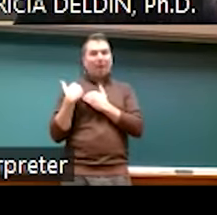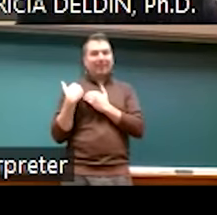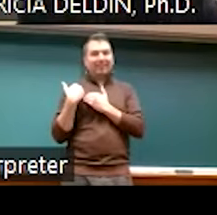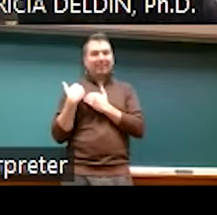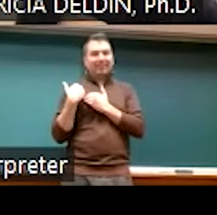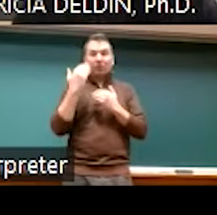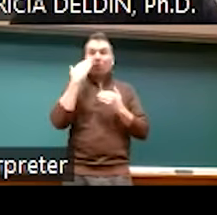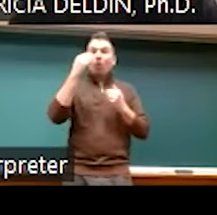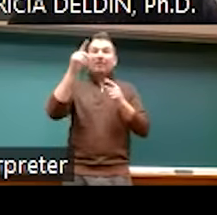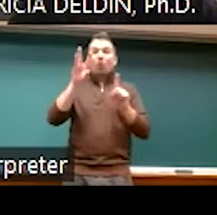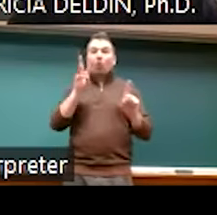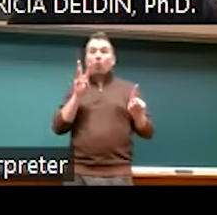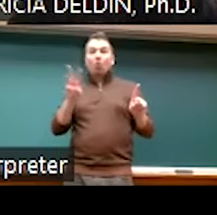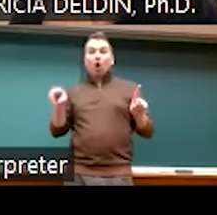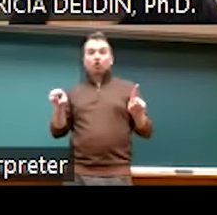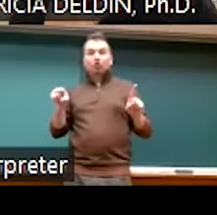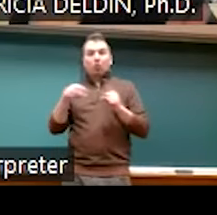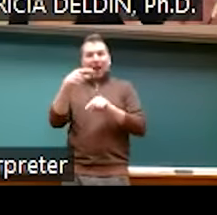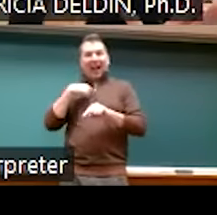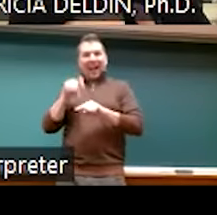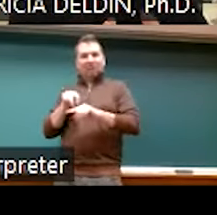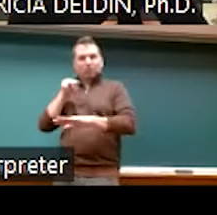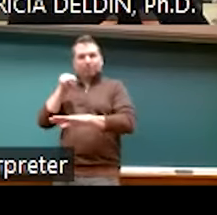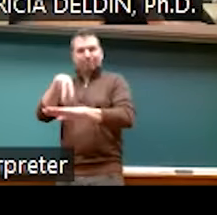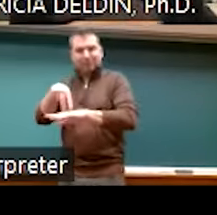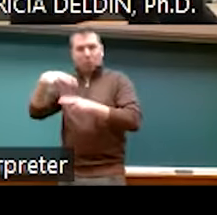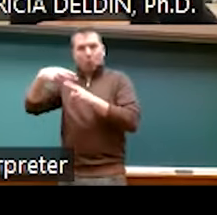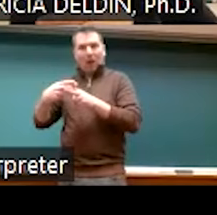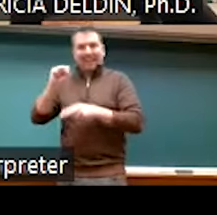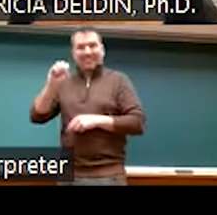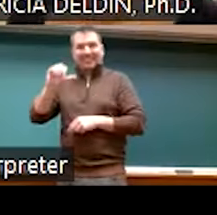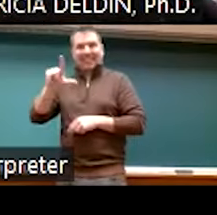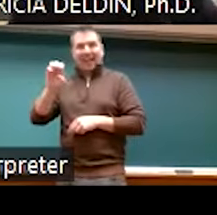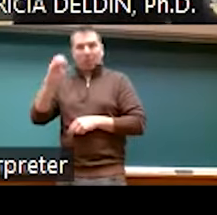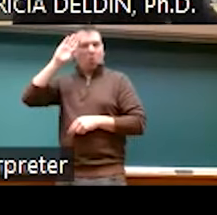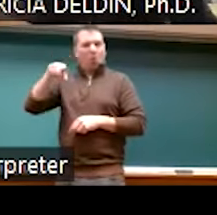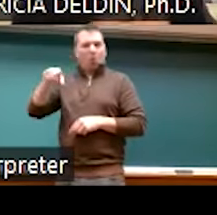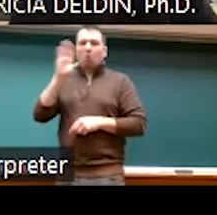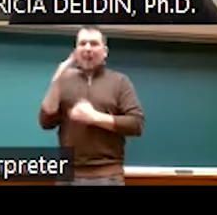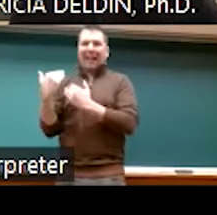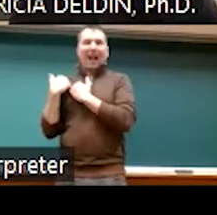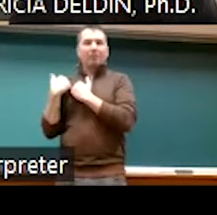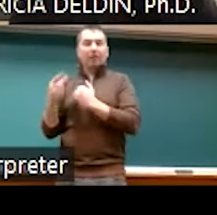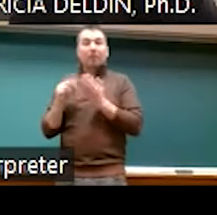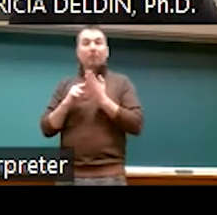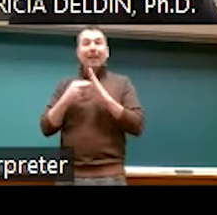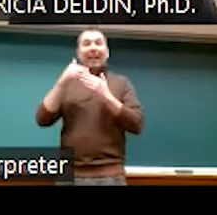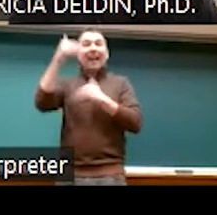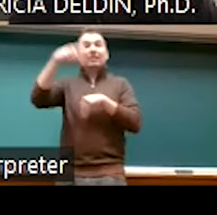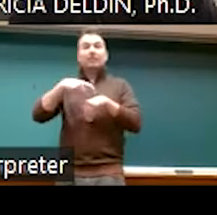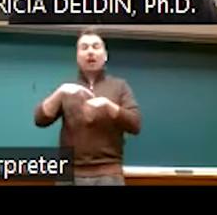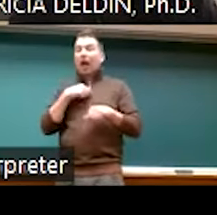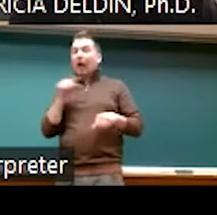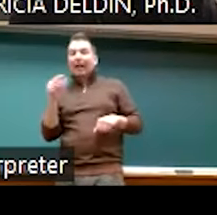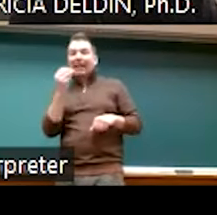eat that donut that week. Then again, in Weight Watchers, you go to a meeting with a group and then you have this peer leader explaining